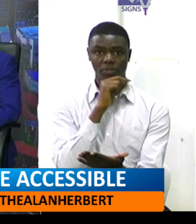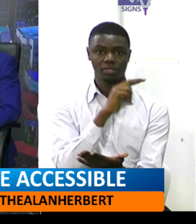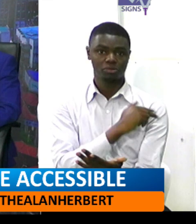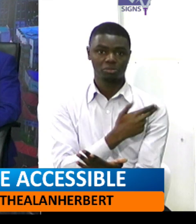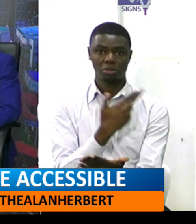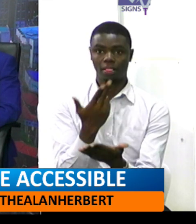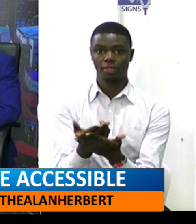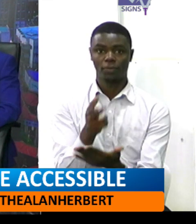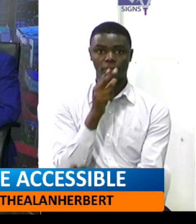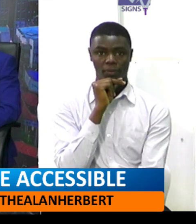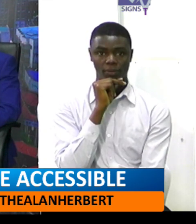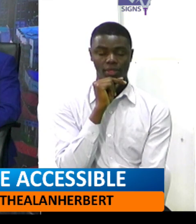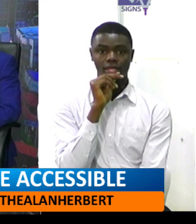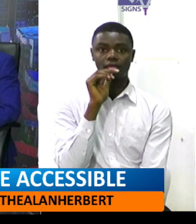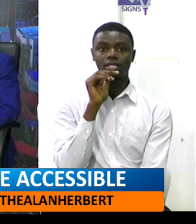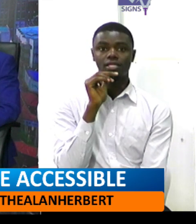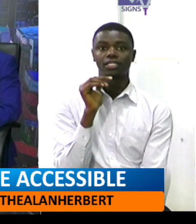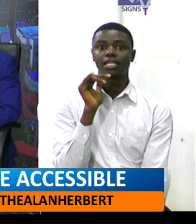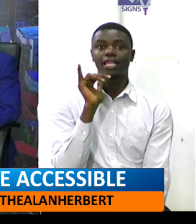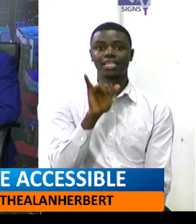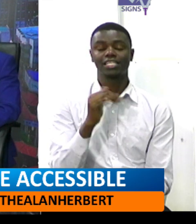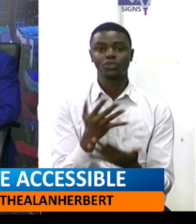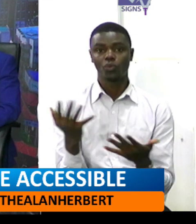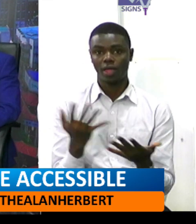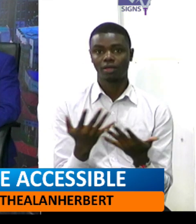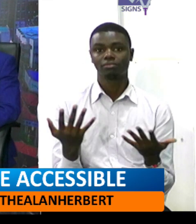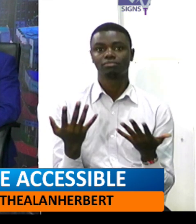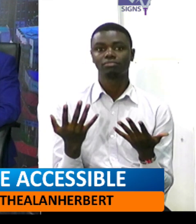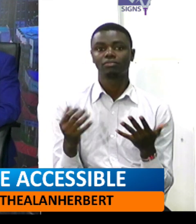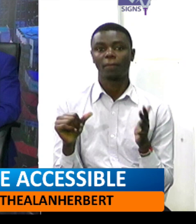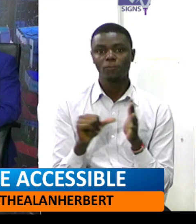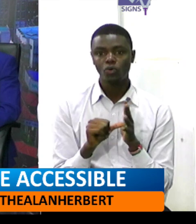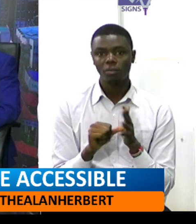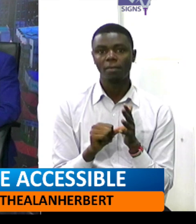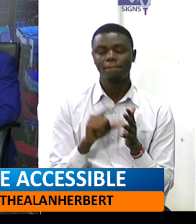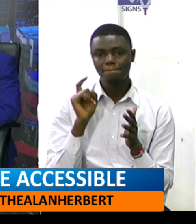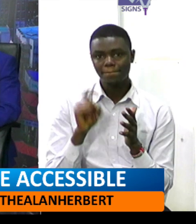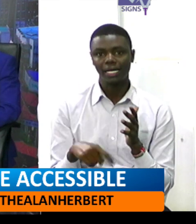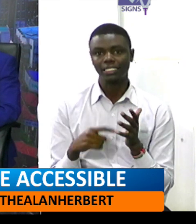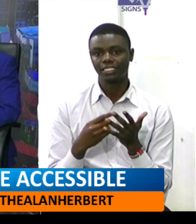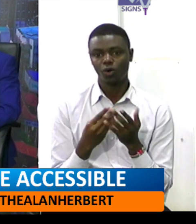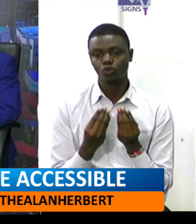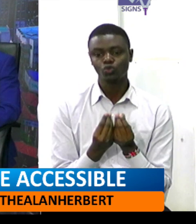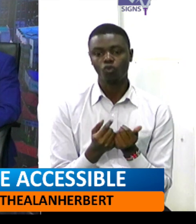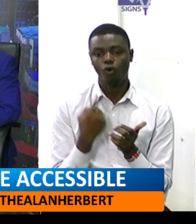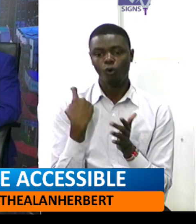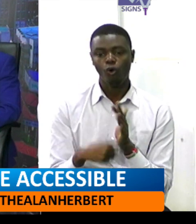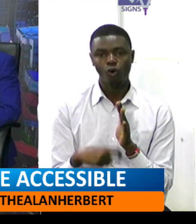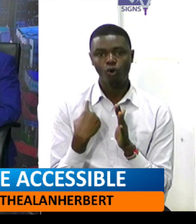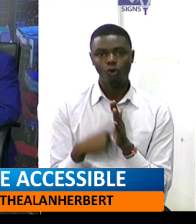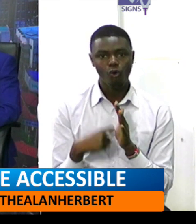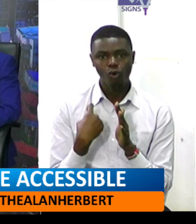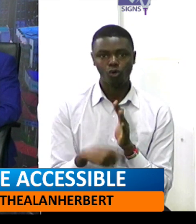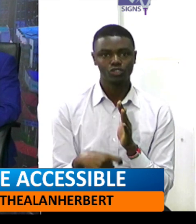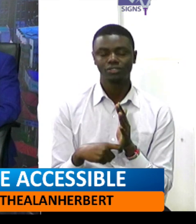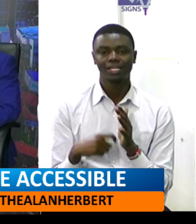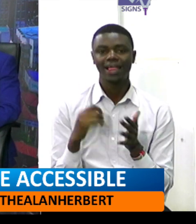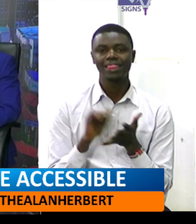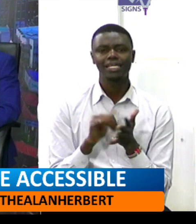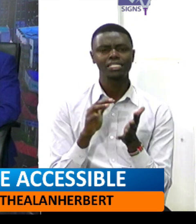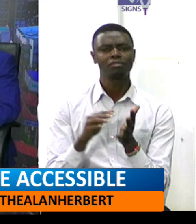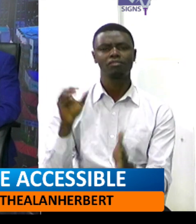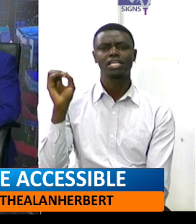that is where as they say, the rubber meets the road. You have to deal with costs that are out of this world.